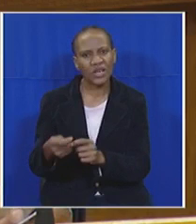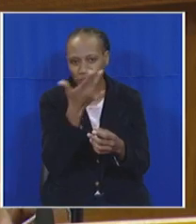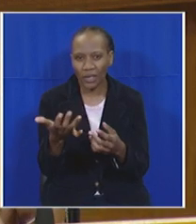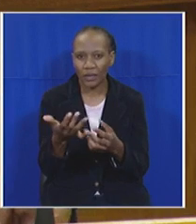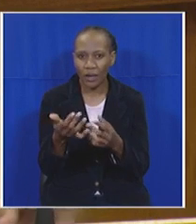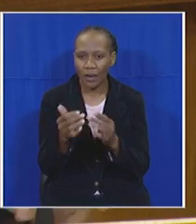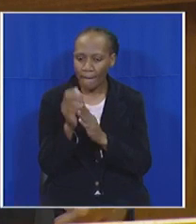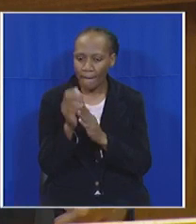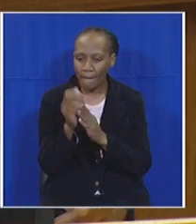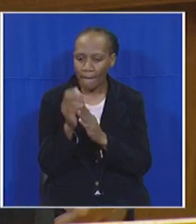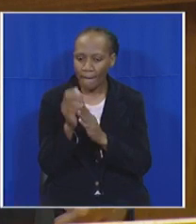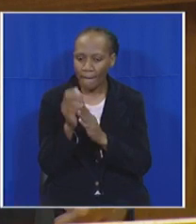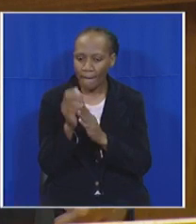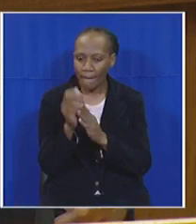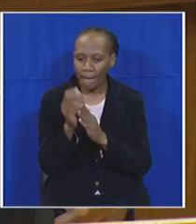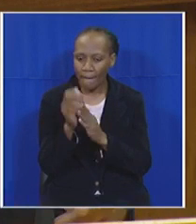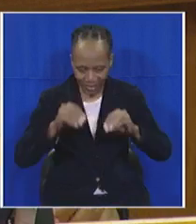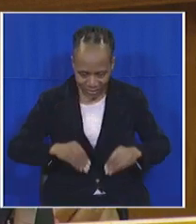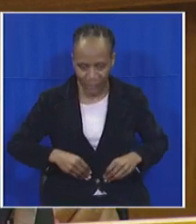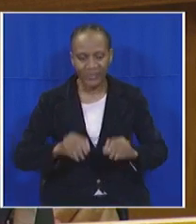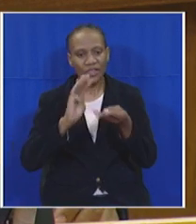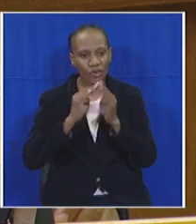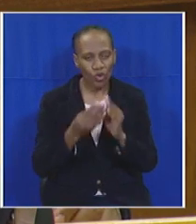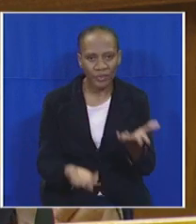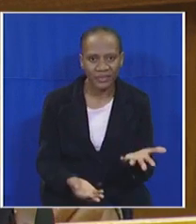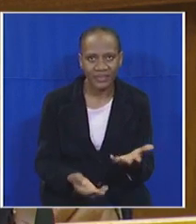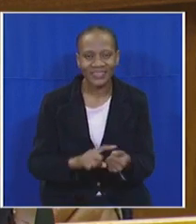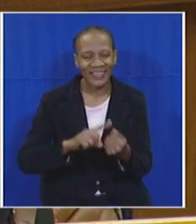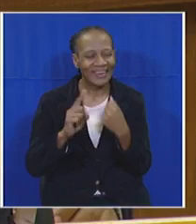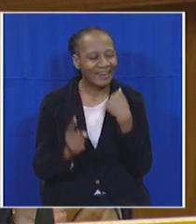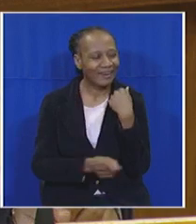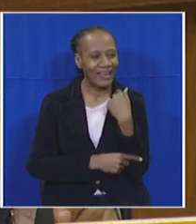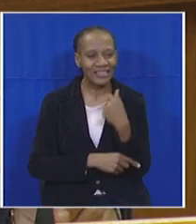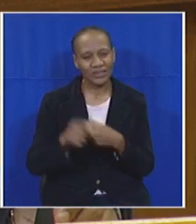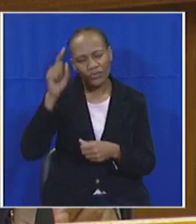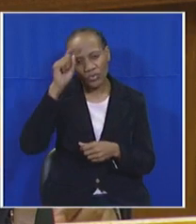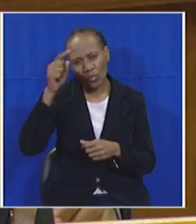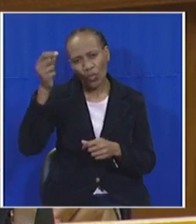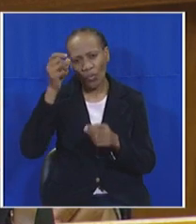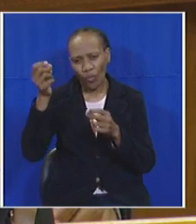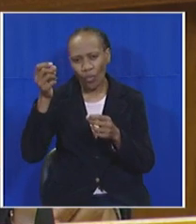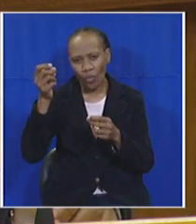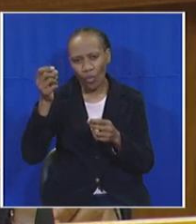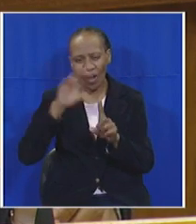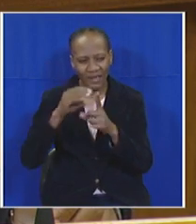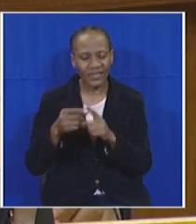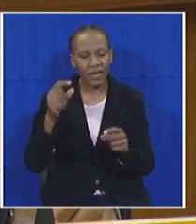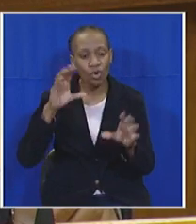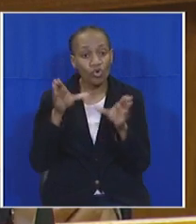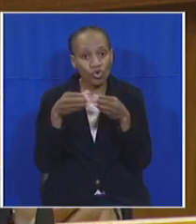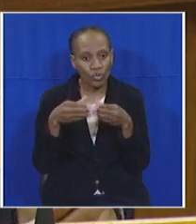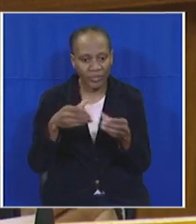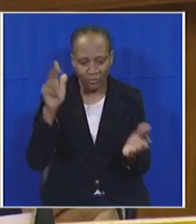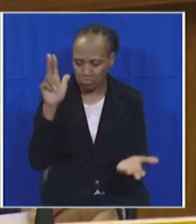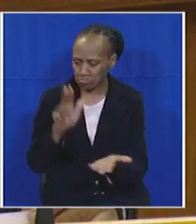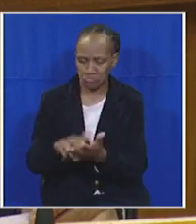the recognition of the Khoisan communities, the last of the African indigenous group to be officially recognized, and this